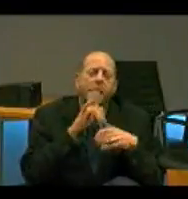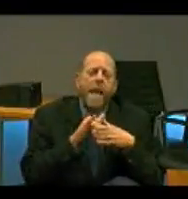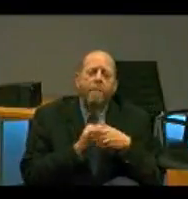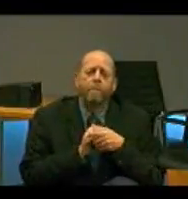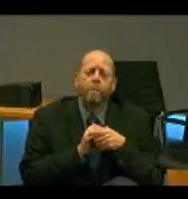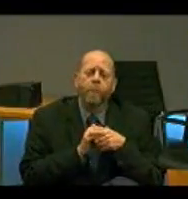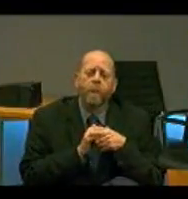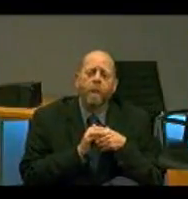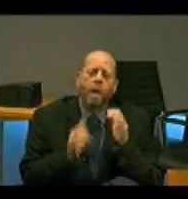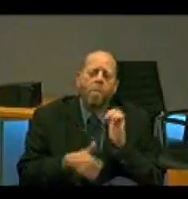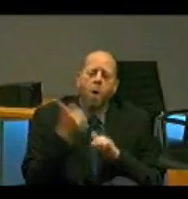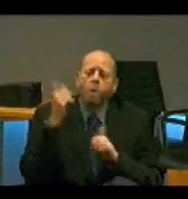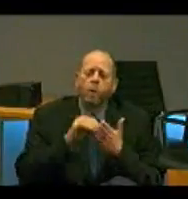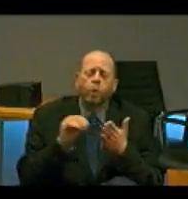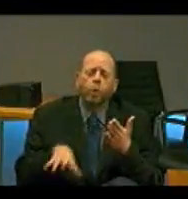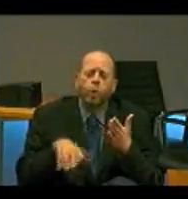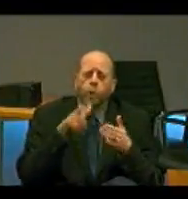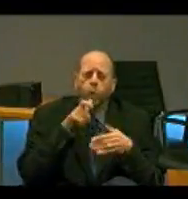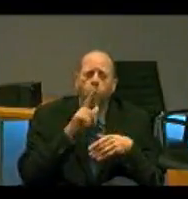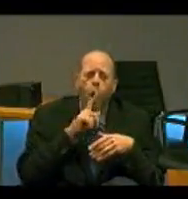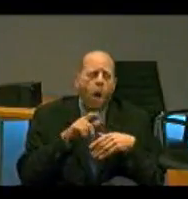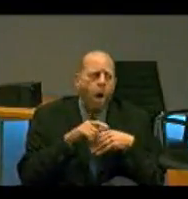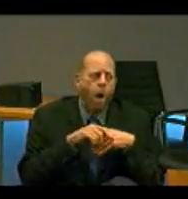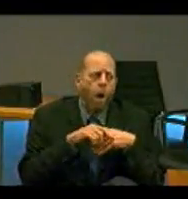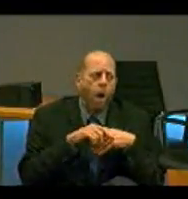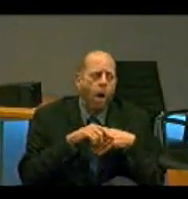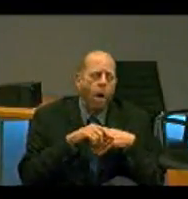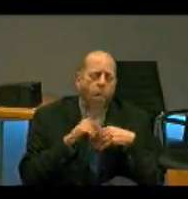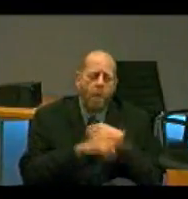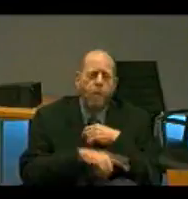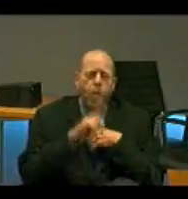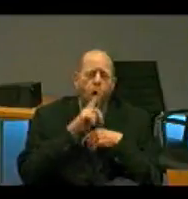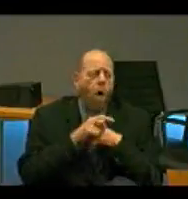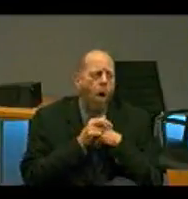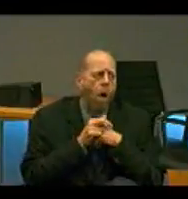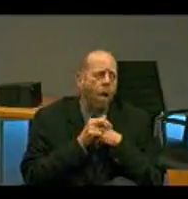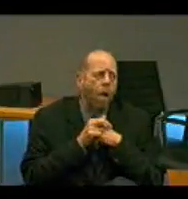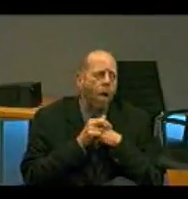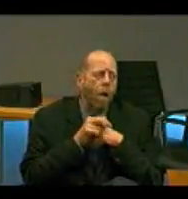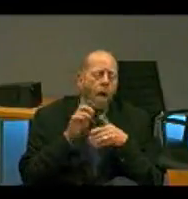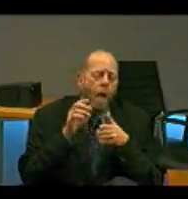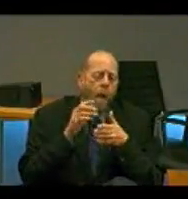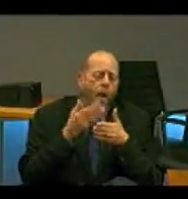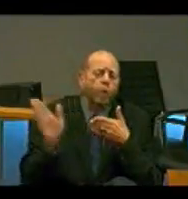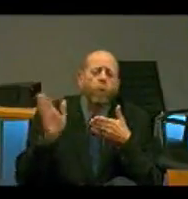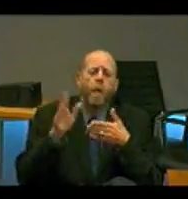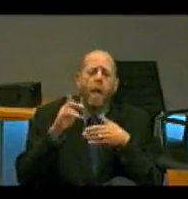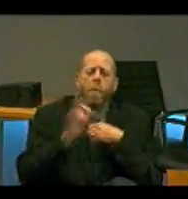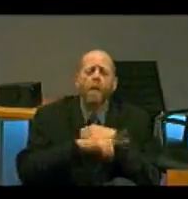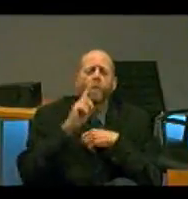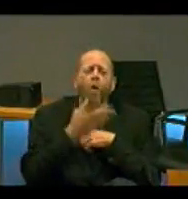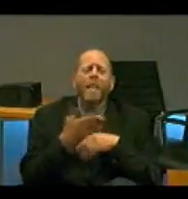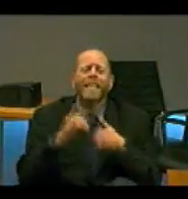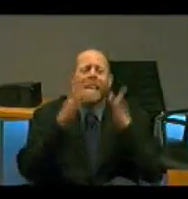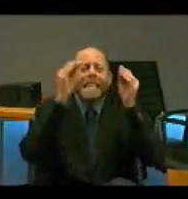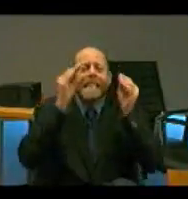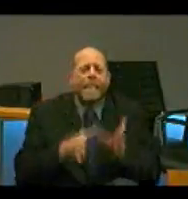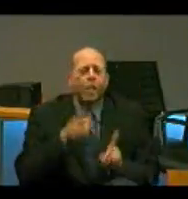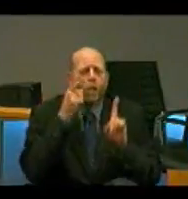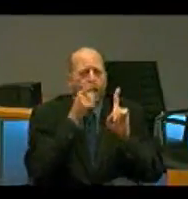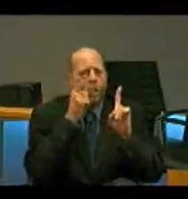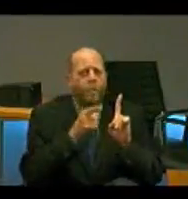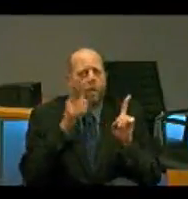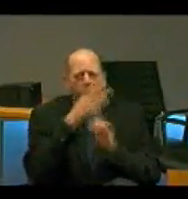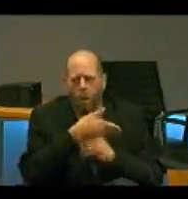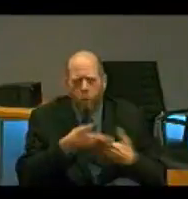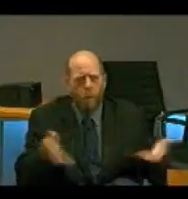that the vast majority of students who are being excluded, who are being punished, are being excluded and punished for things that teachers